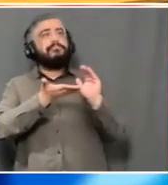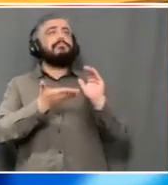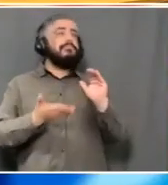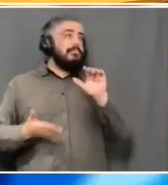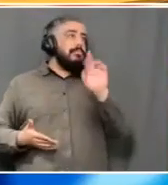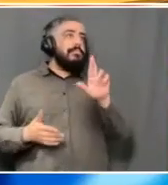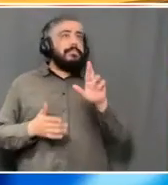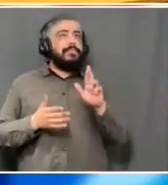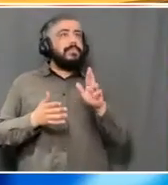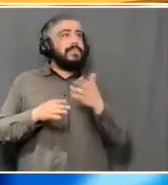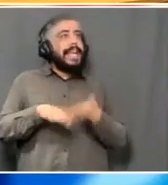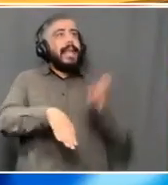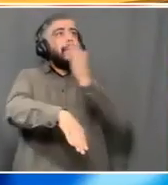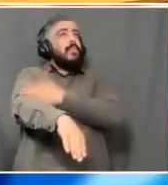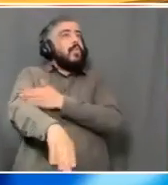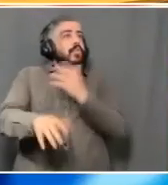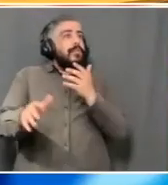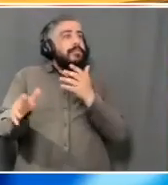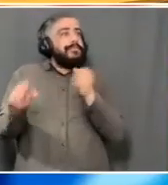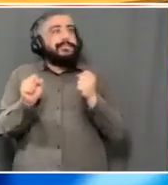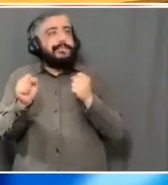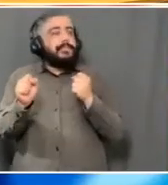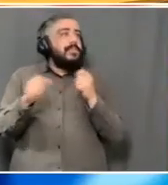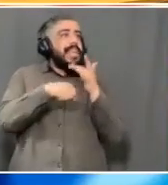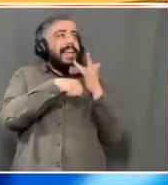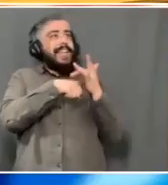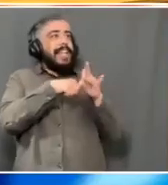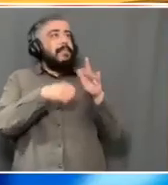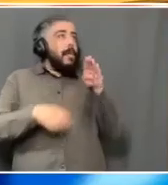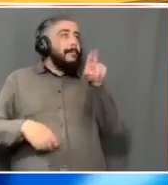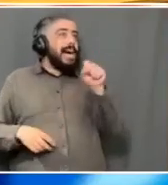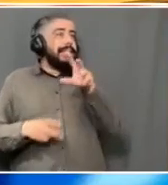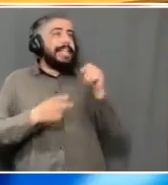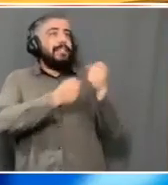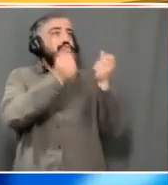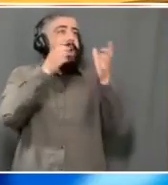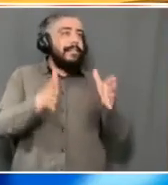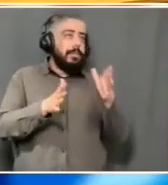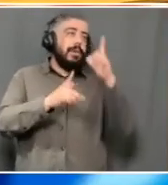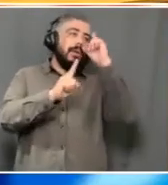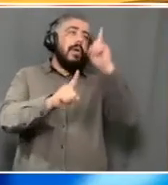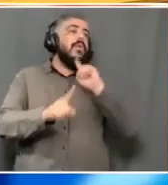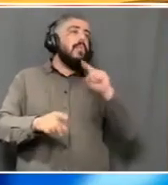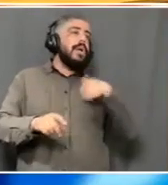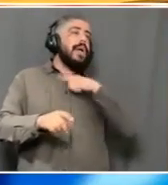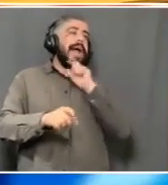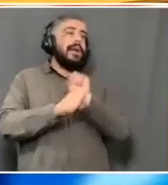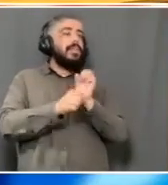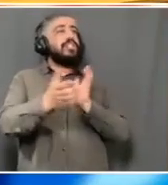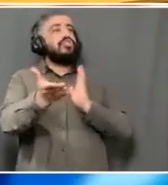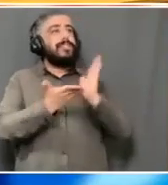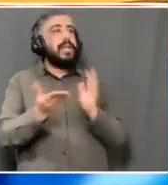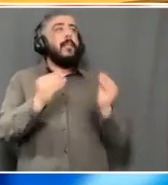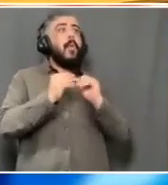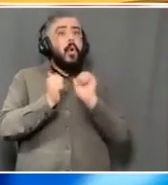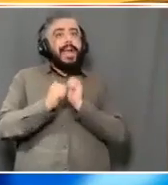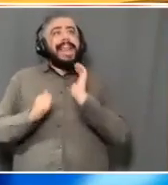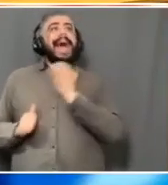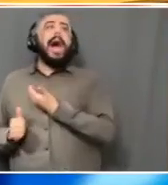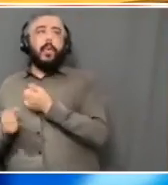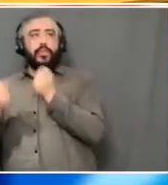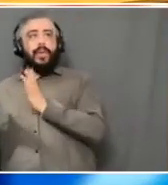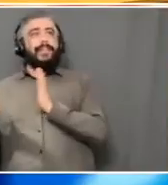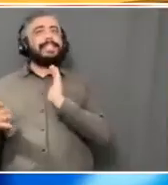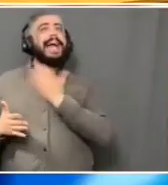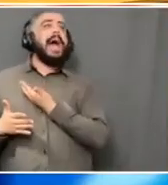our available fleet and drivers so that we're actually servicing more with our drivers, our buses,